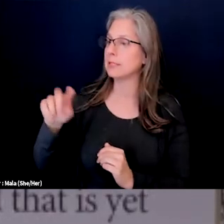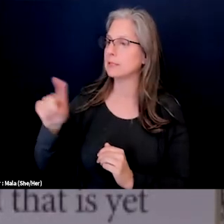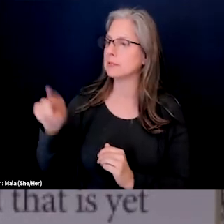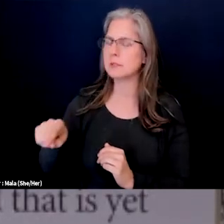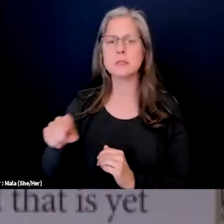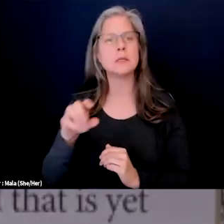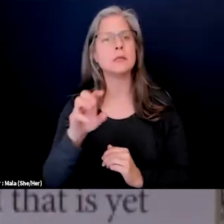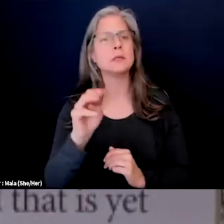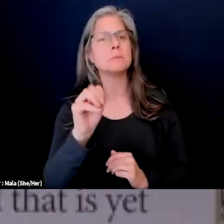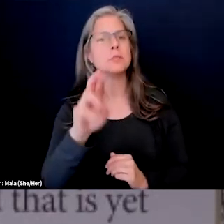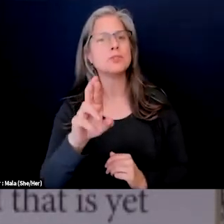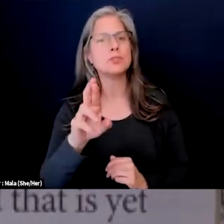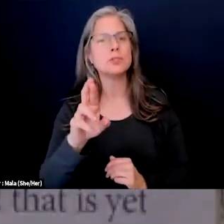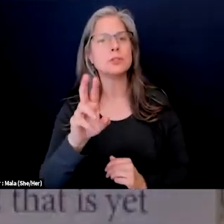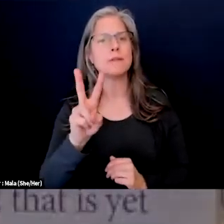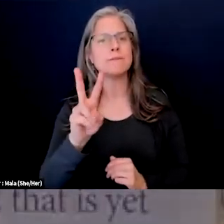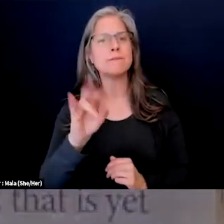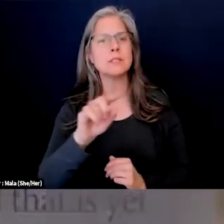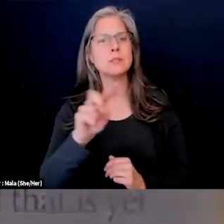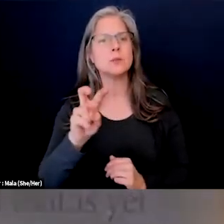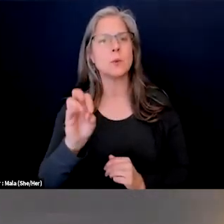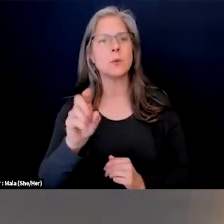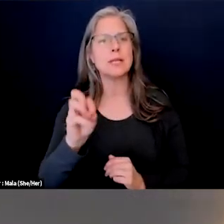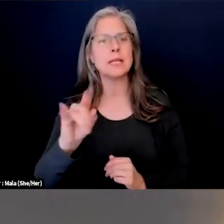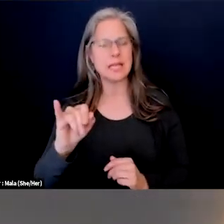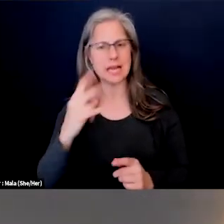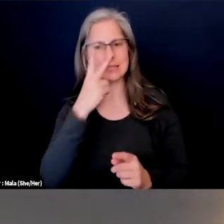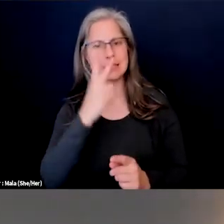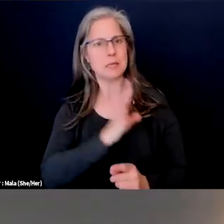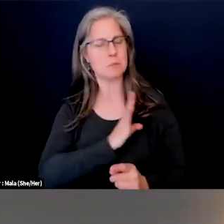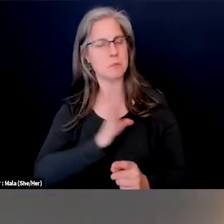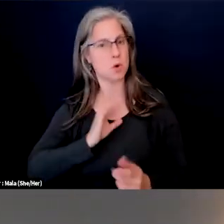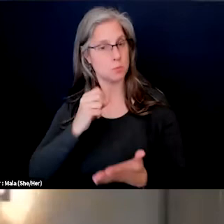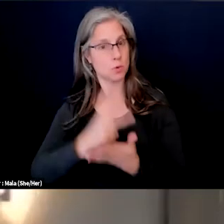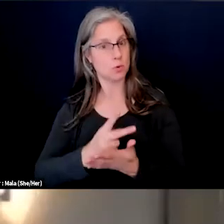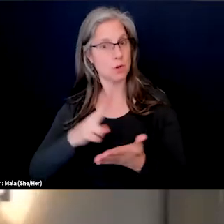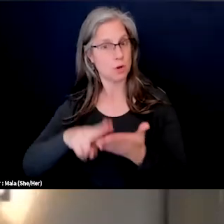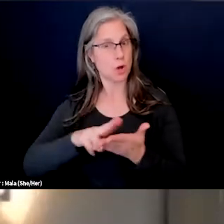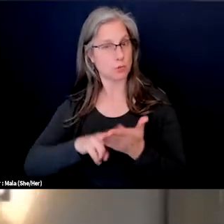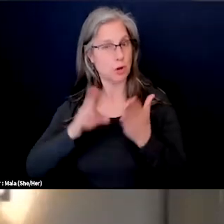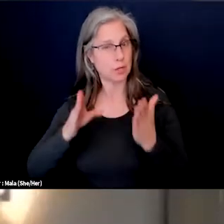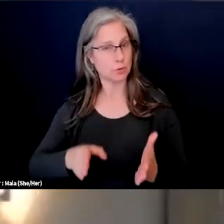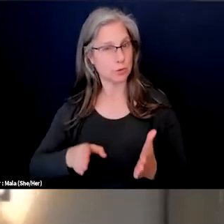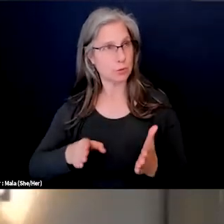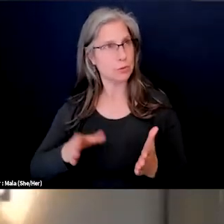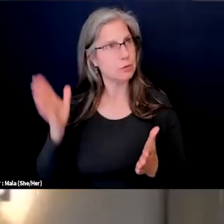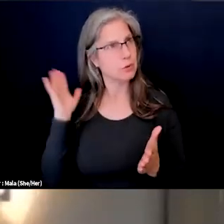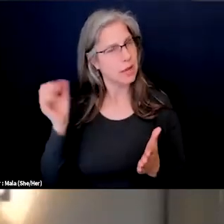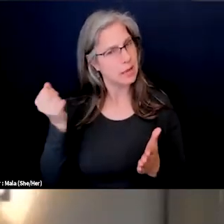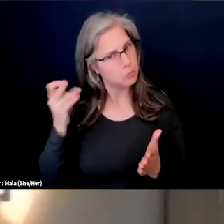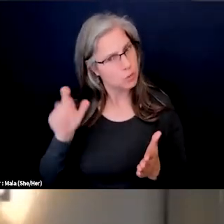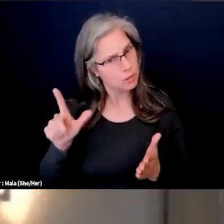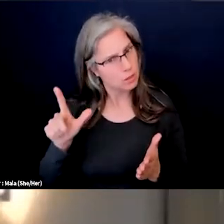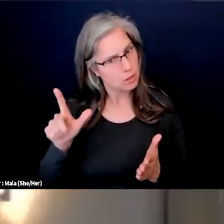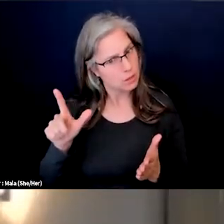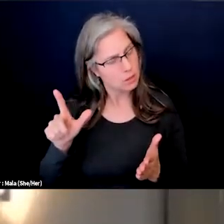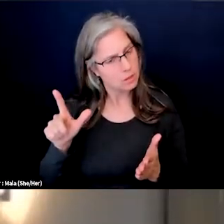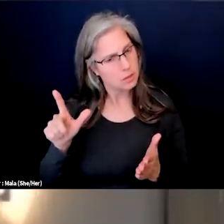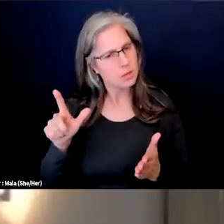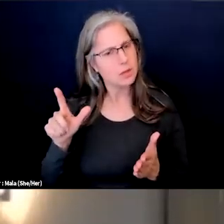Mr. Bizzolini, I see that the board approved the contractor, I think it said in April.